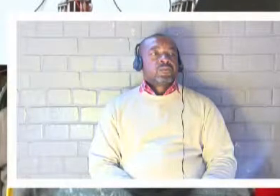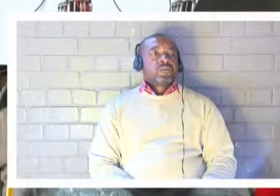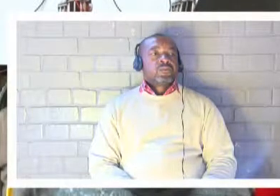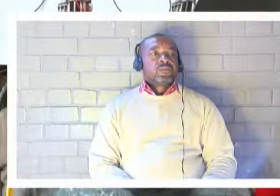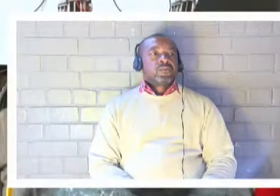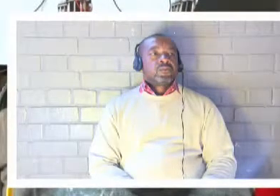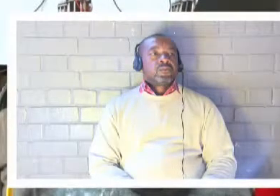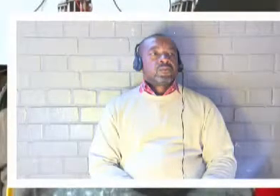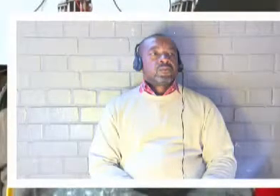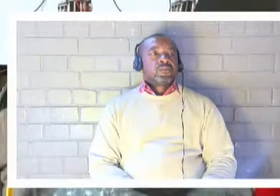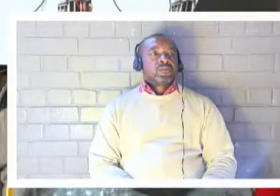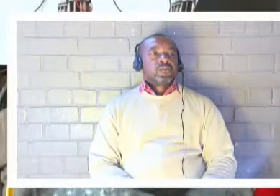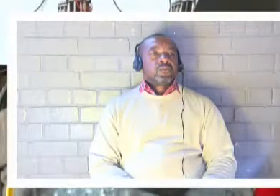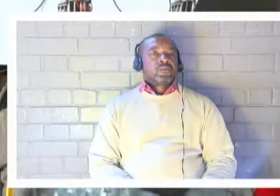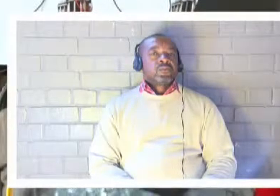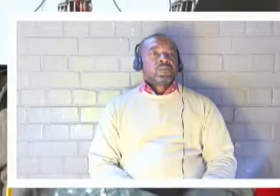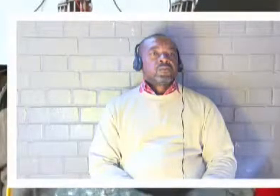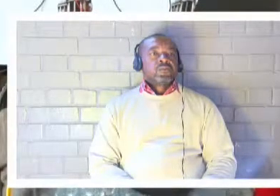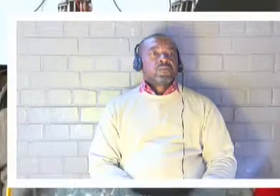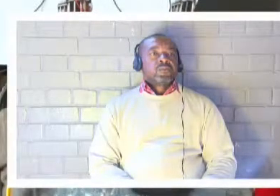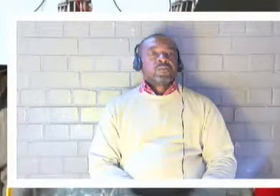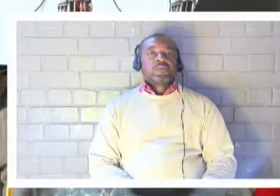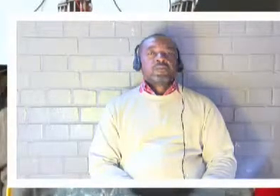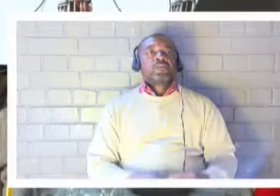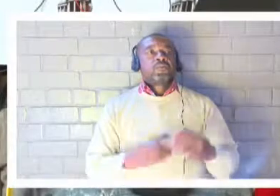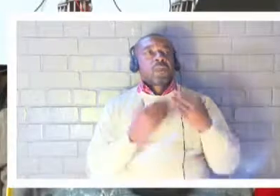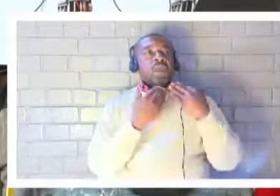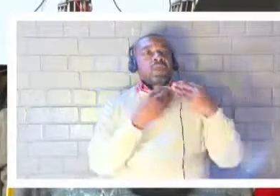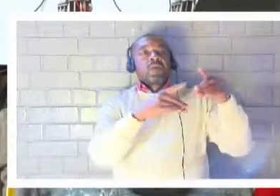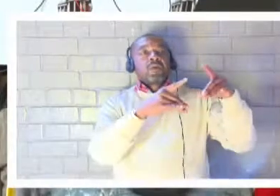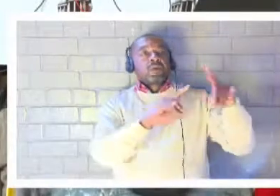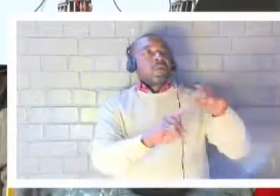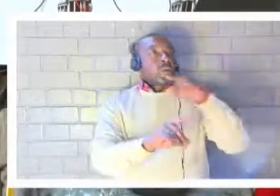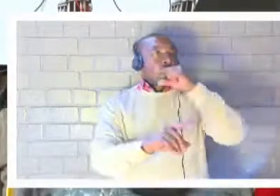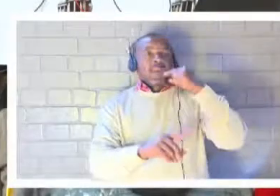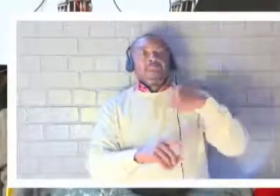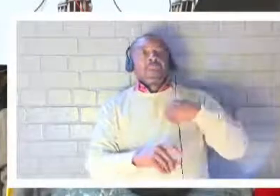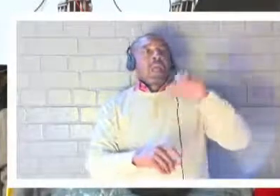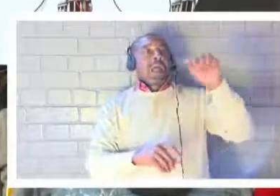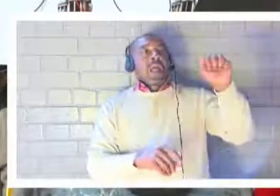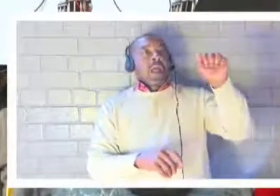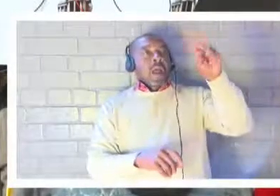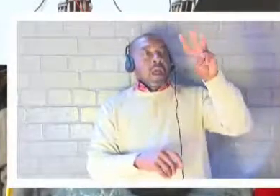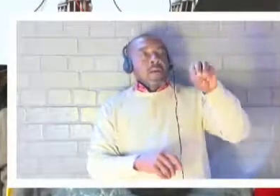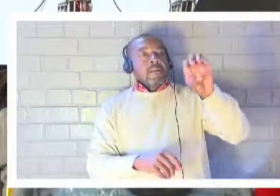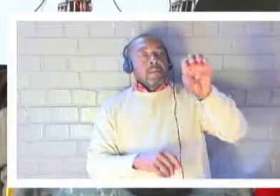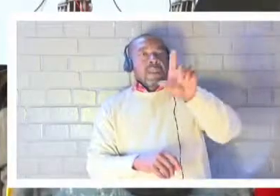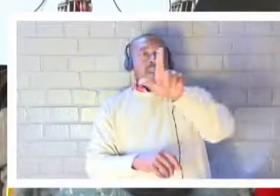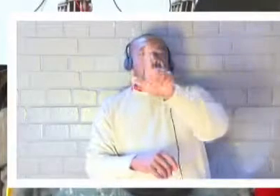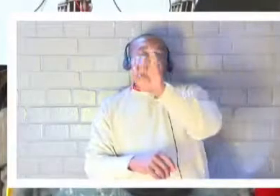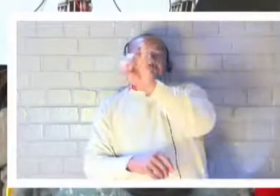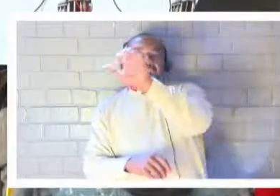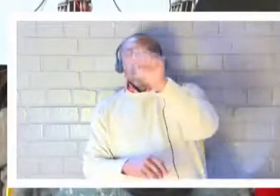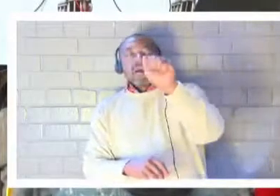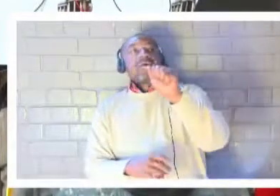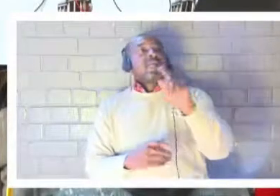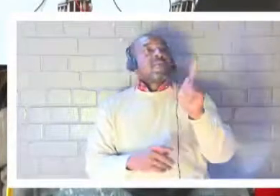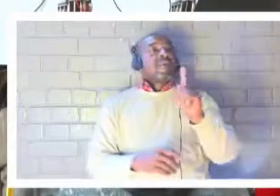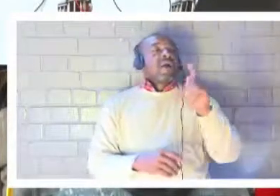Is it on? Oh, thank you, Chairperson. My name is Amelia Morane from Vescopis